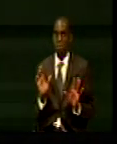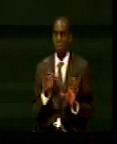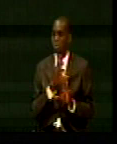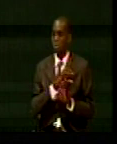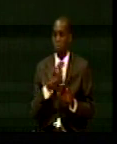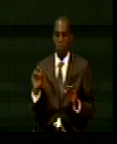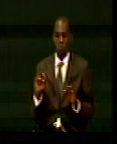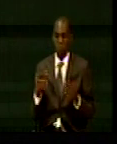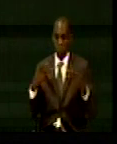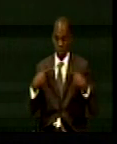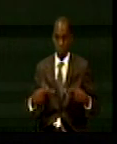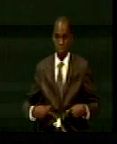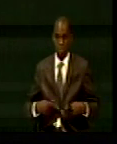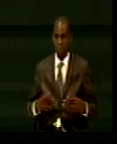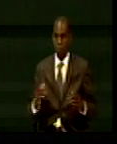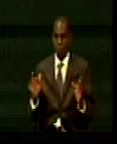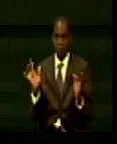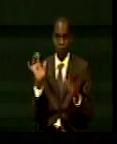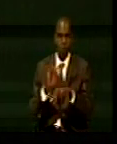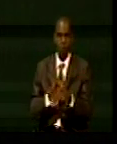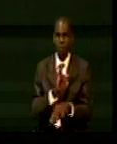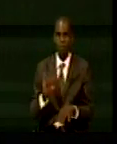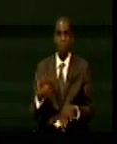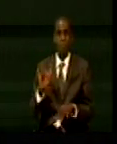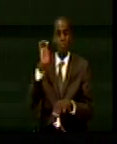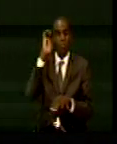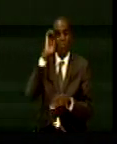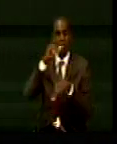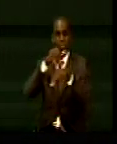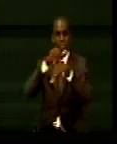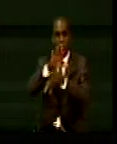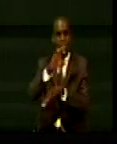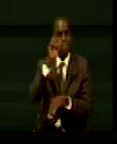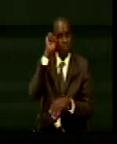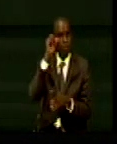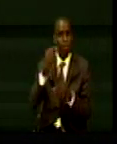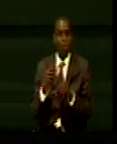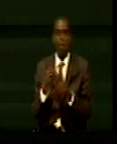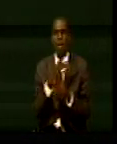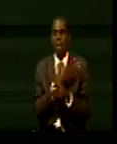contact. He sent the word and it happened.